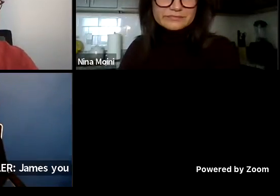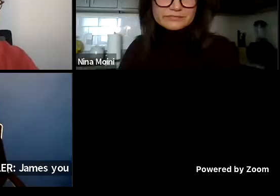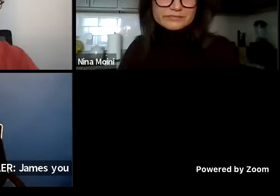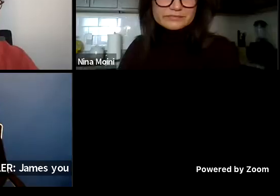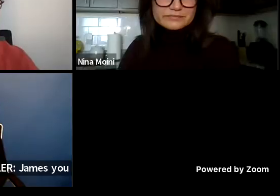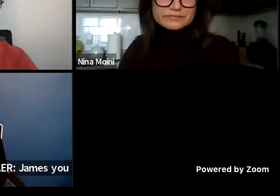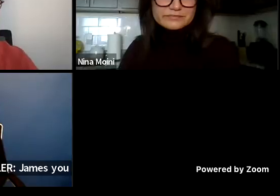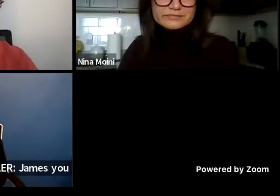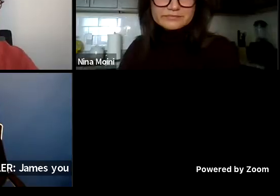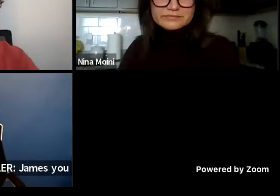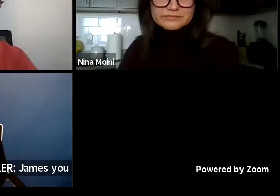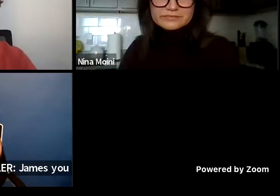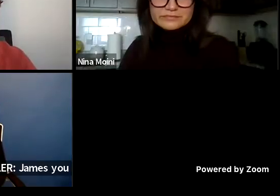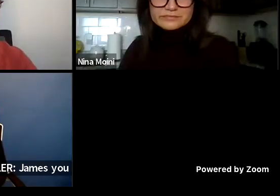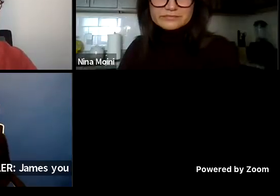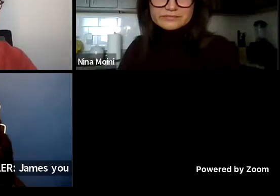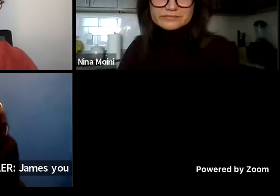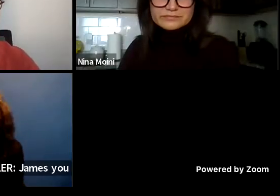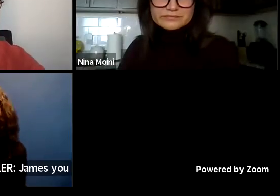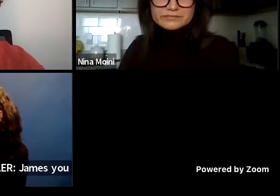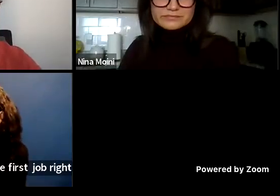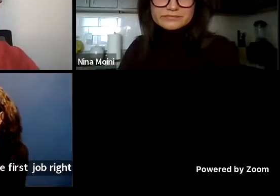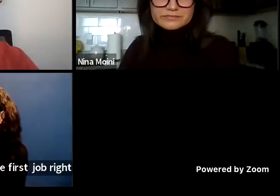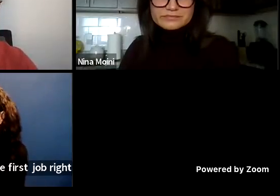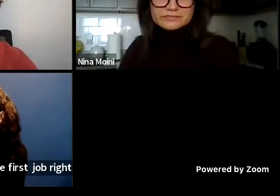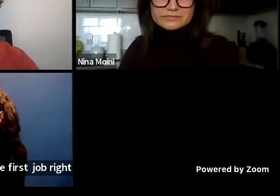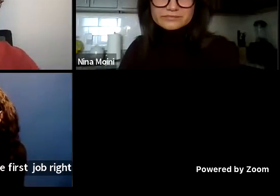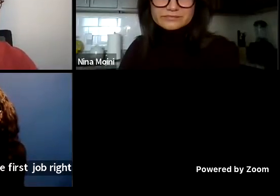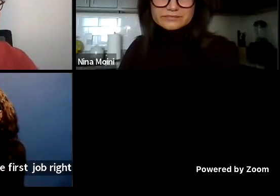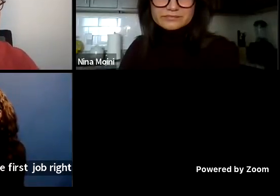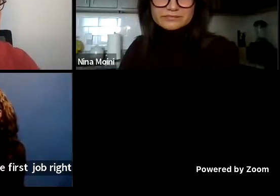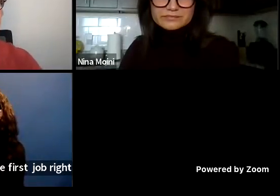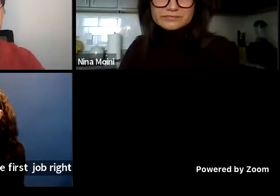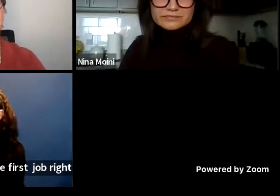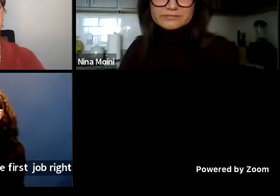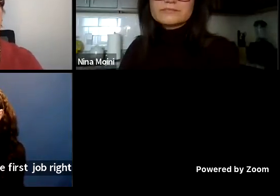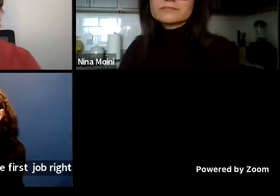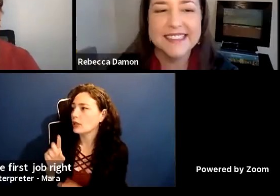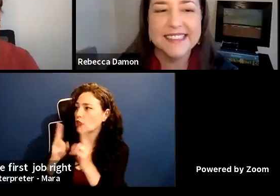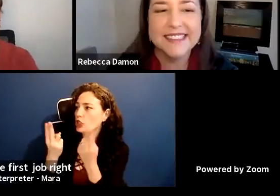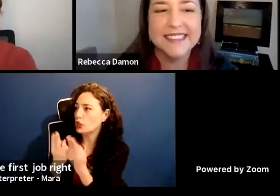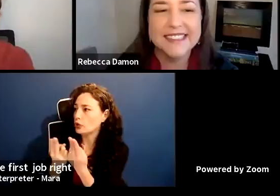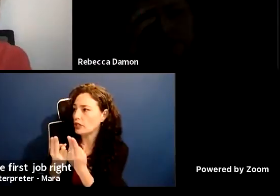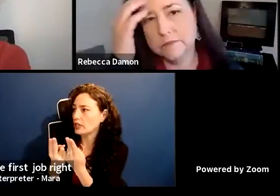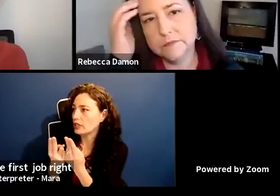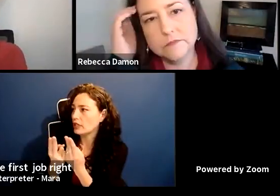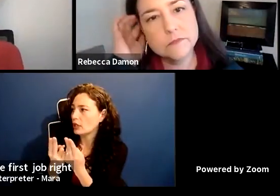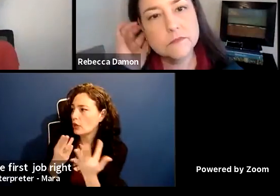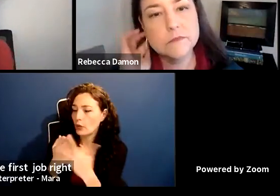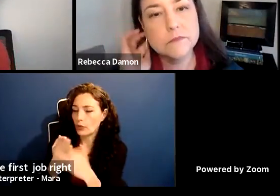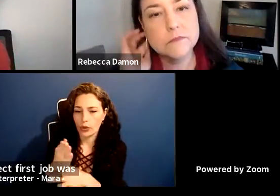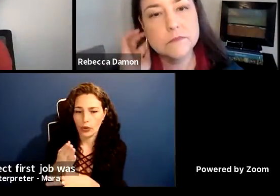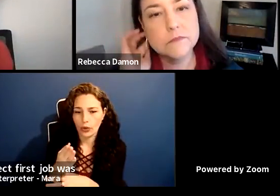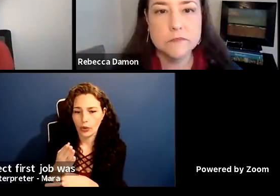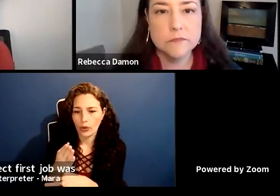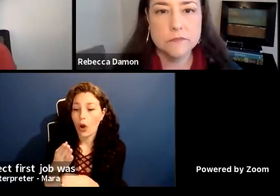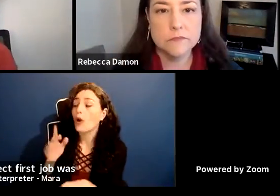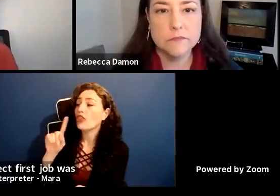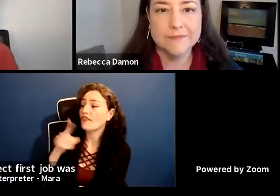Correct. The first job was actually a union through NABIT, through CWA. Through NABIT, okay. So now you're in